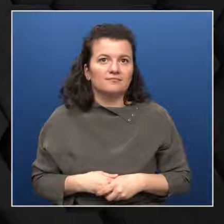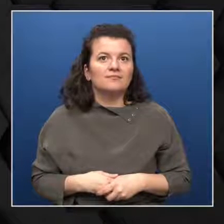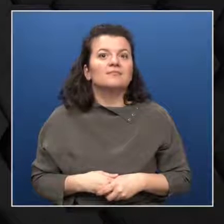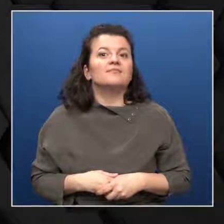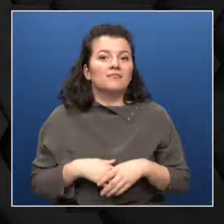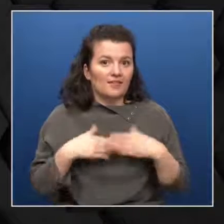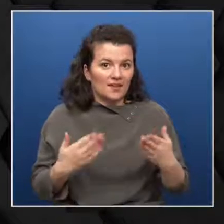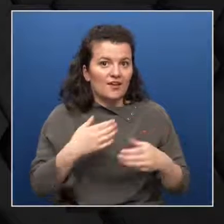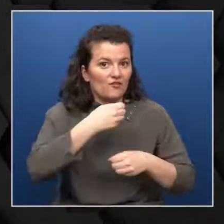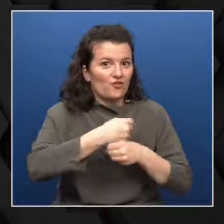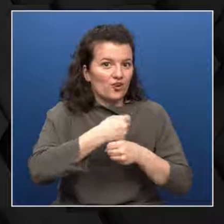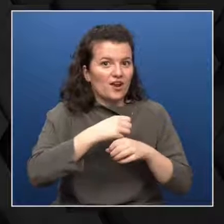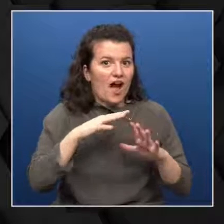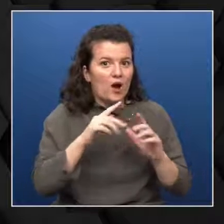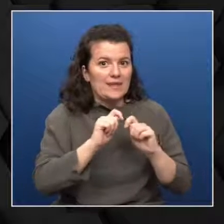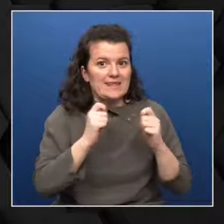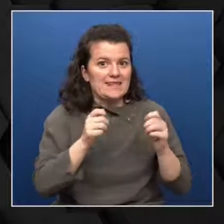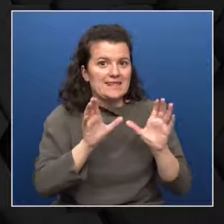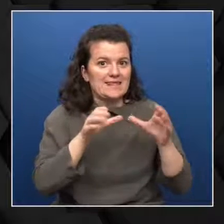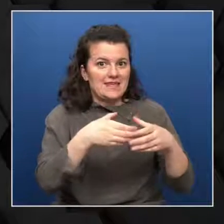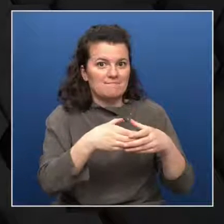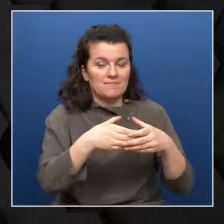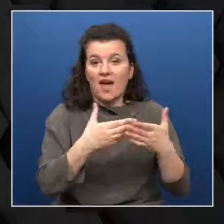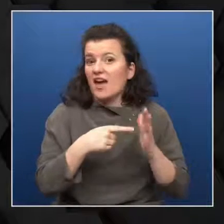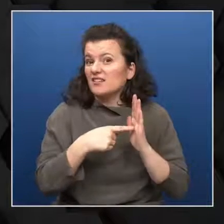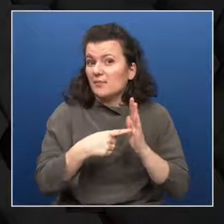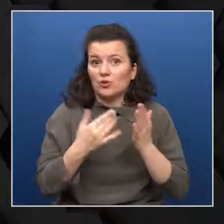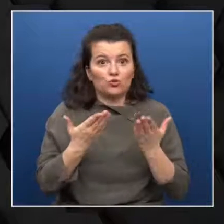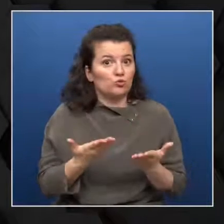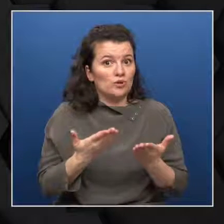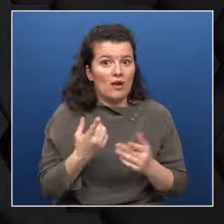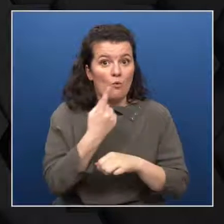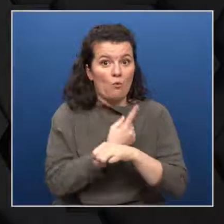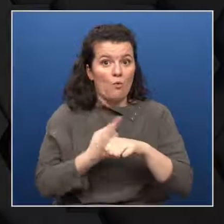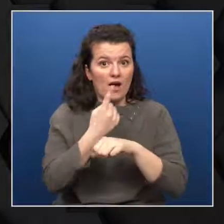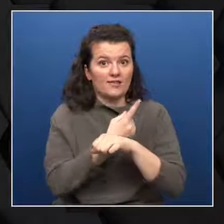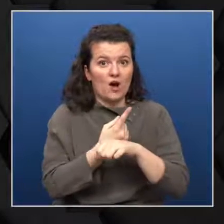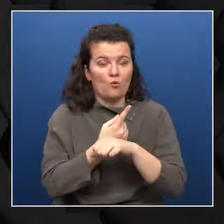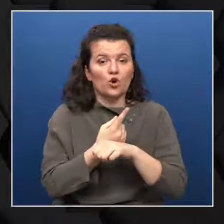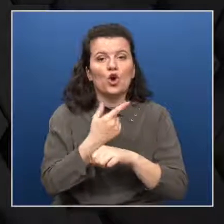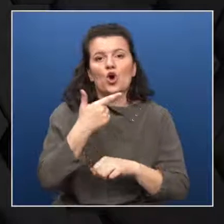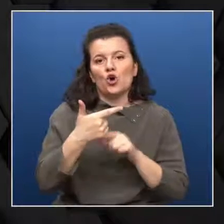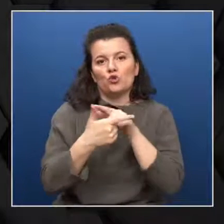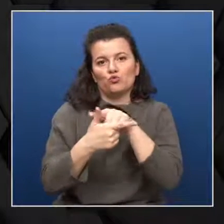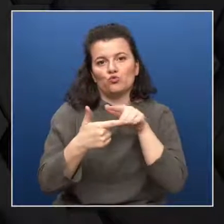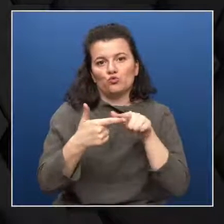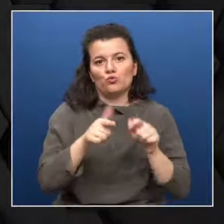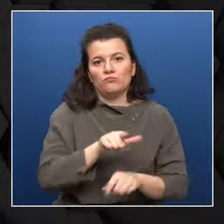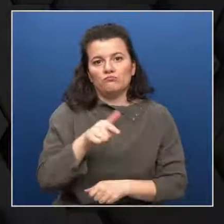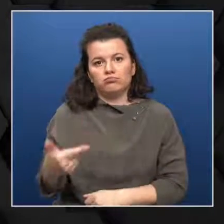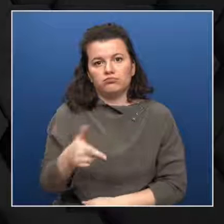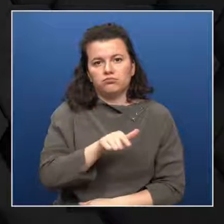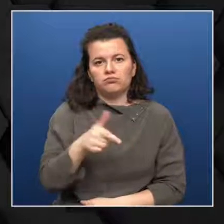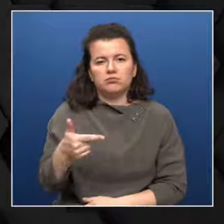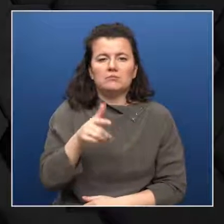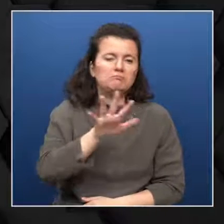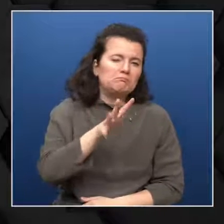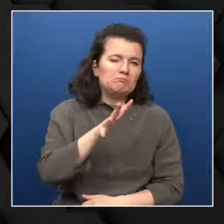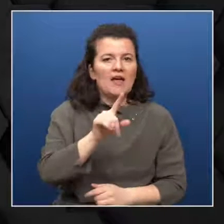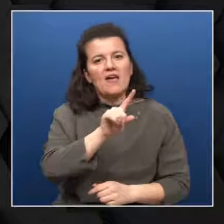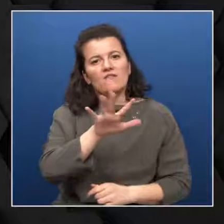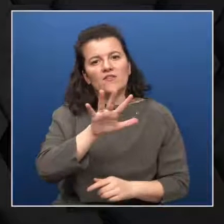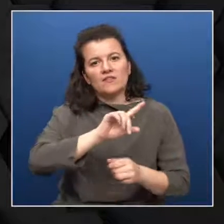Yeah. Also for this 1 hour episode, you need two people that switch every 15 minutes. Okay,